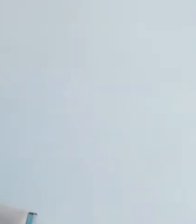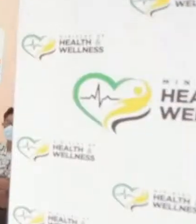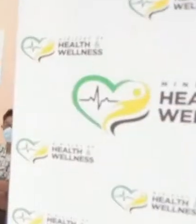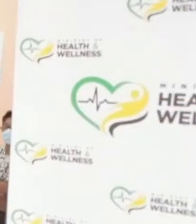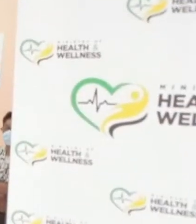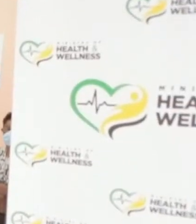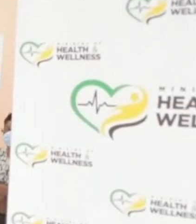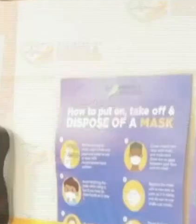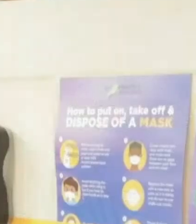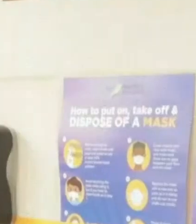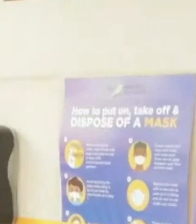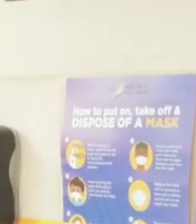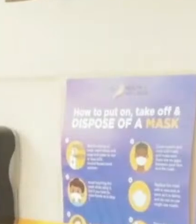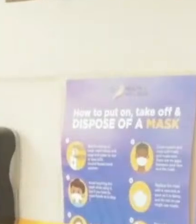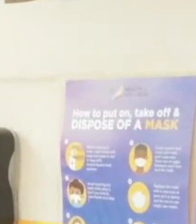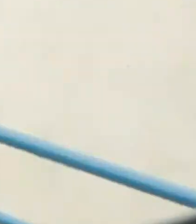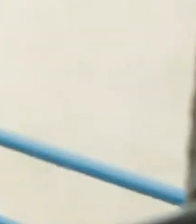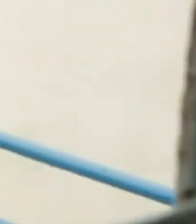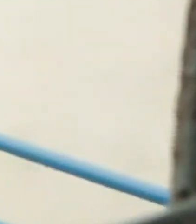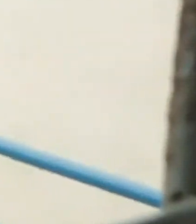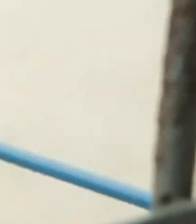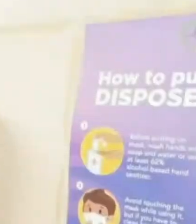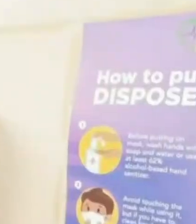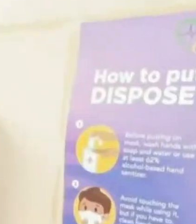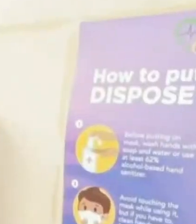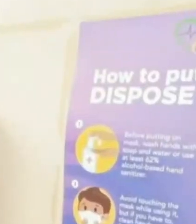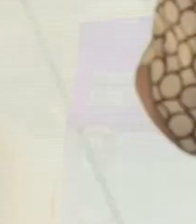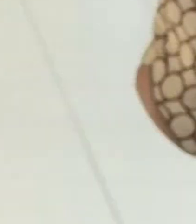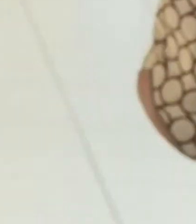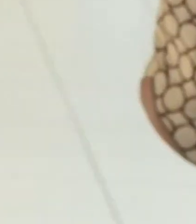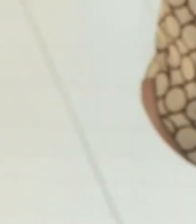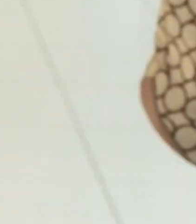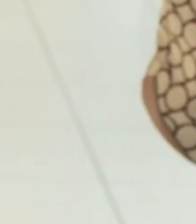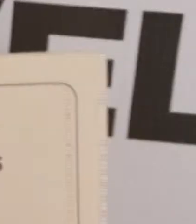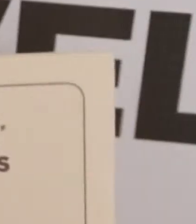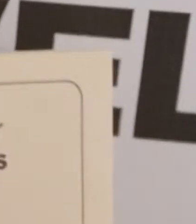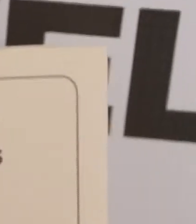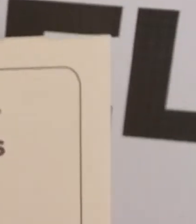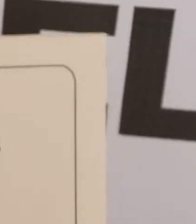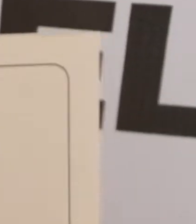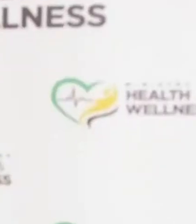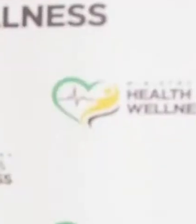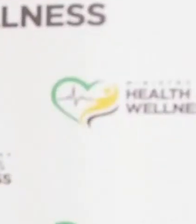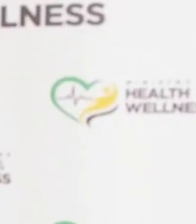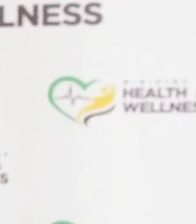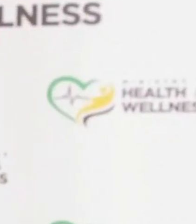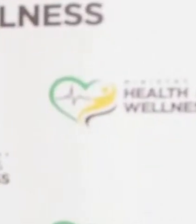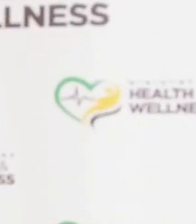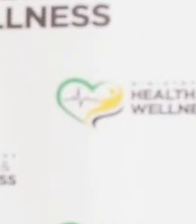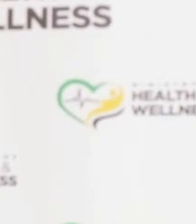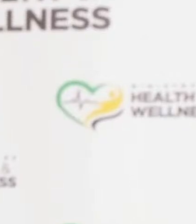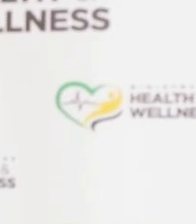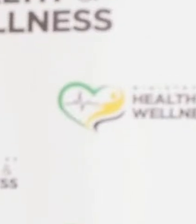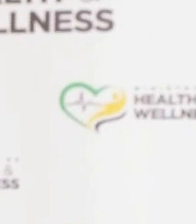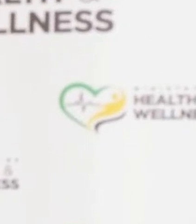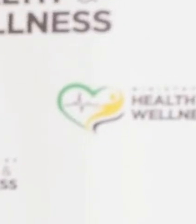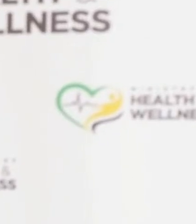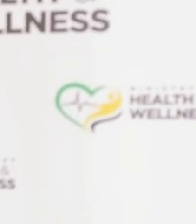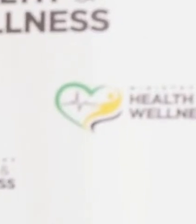far. Get vaccinated as soon as you get all the facts. Don't listen to the rumors. I'm encouraging all